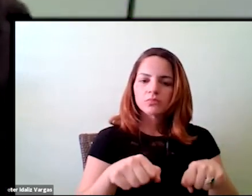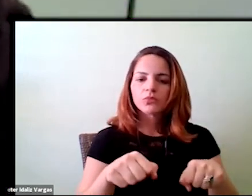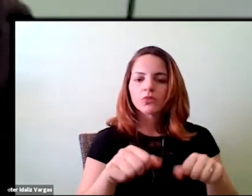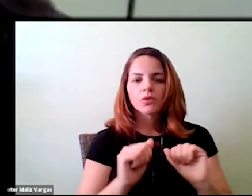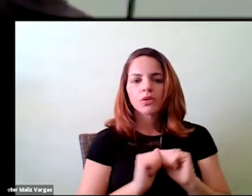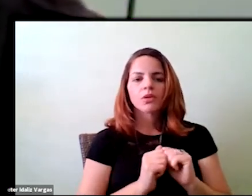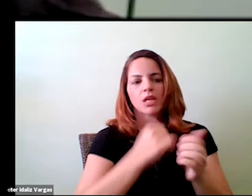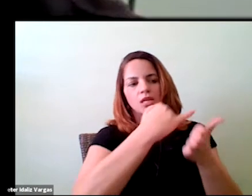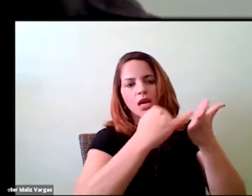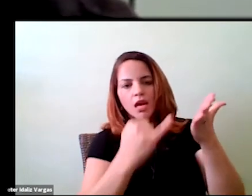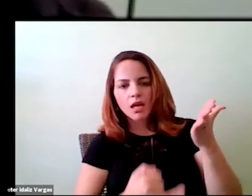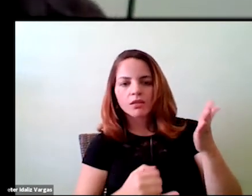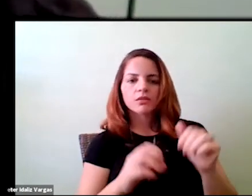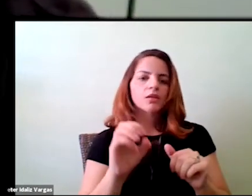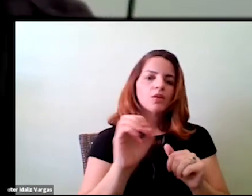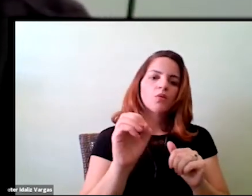And